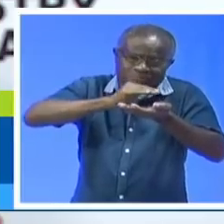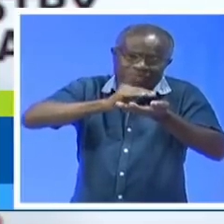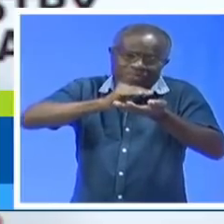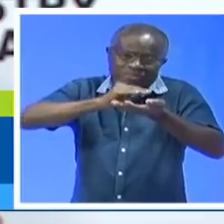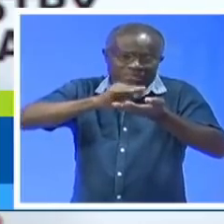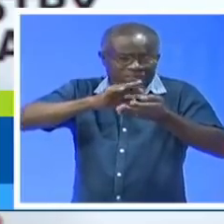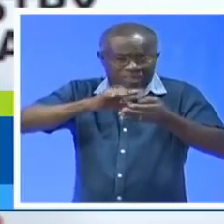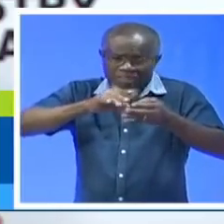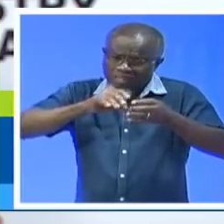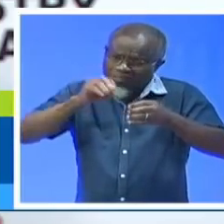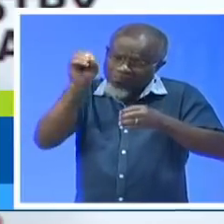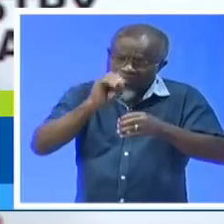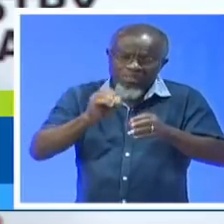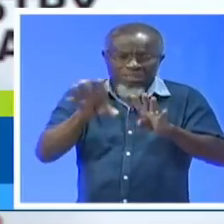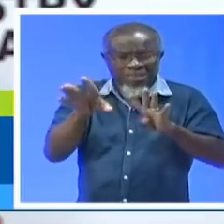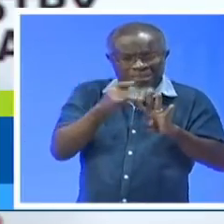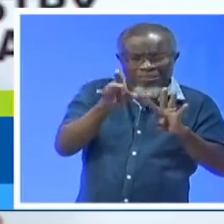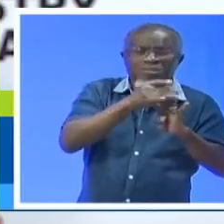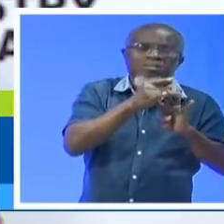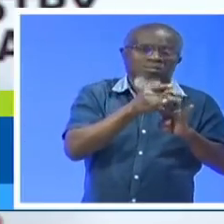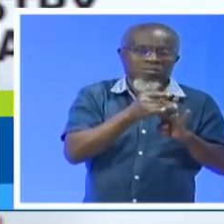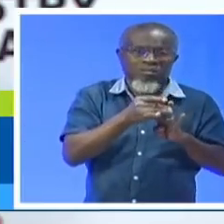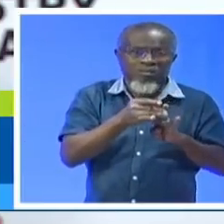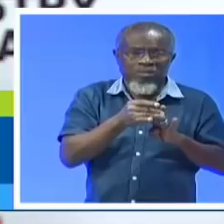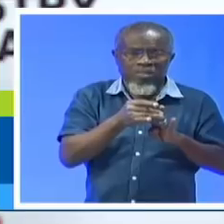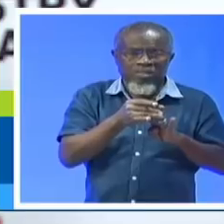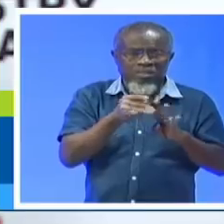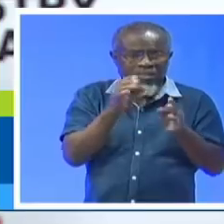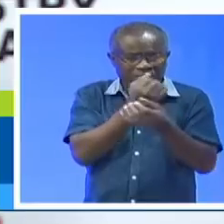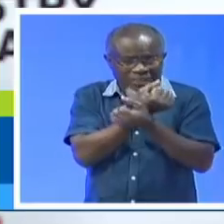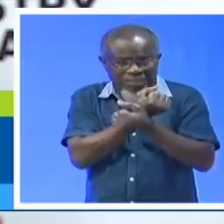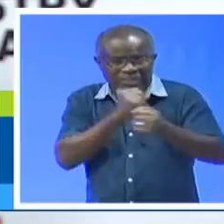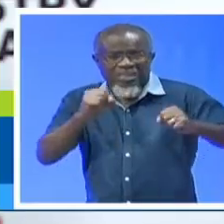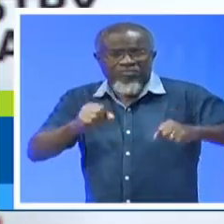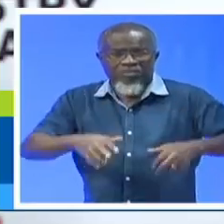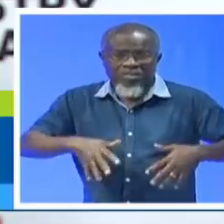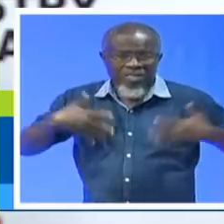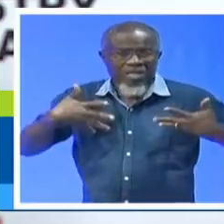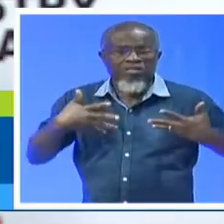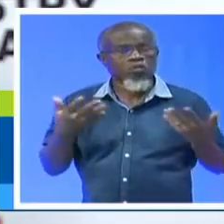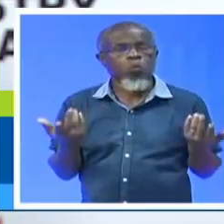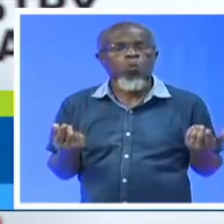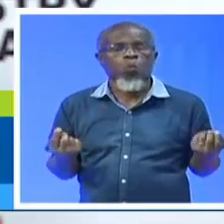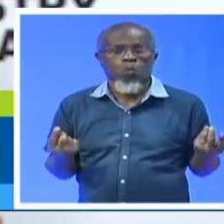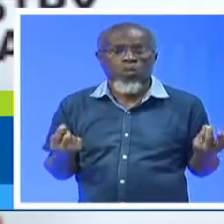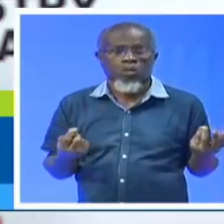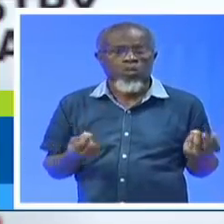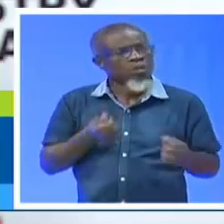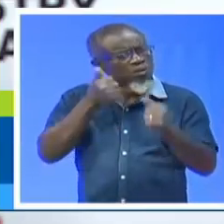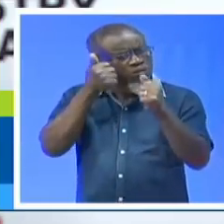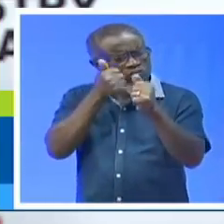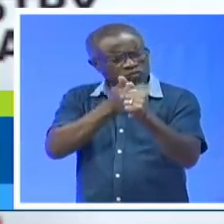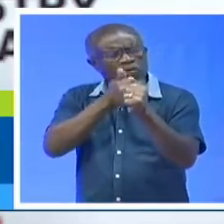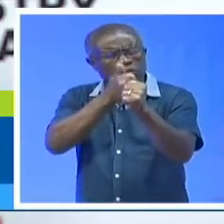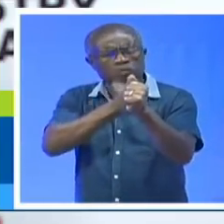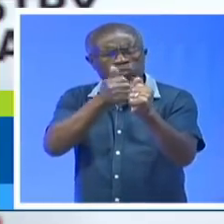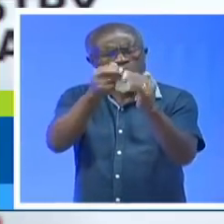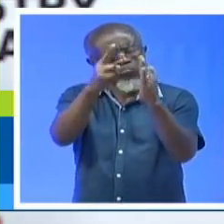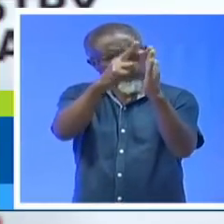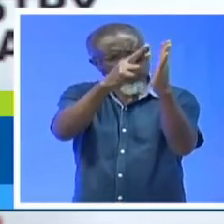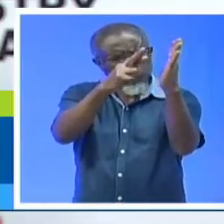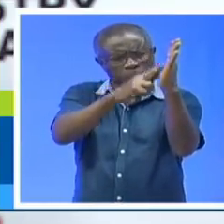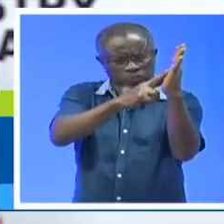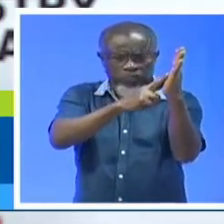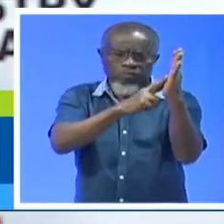some more lives, I'm asking that we adhere to the healthcare measures in order to